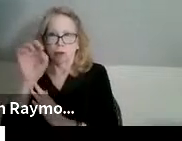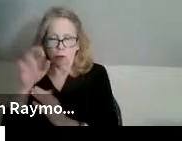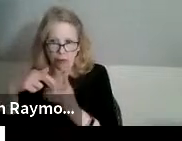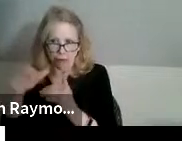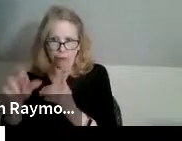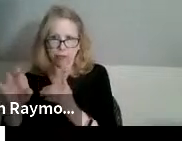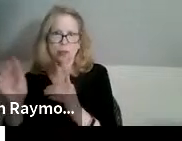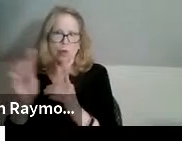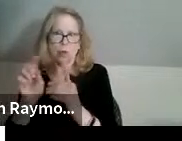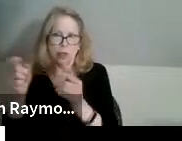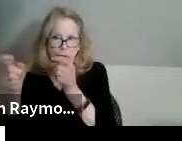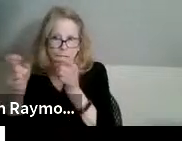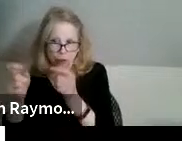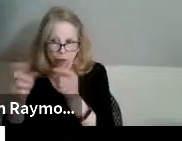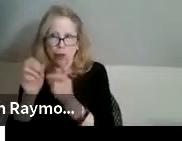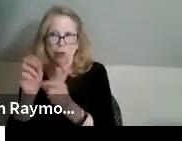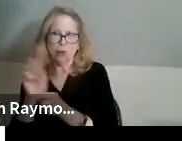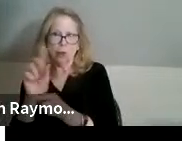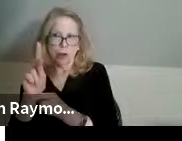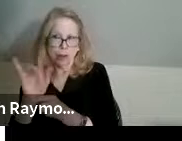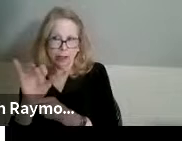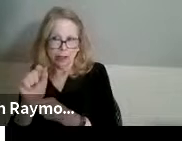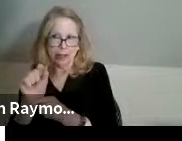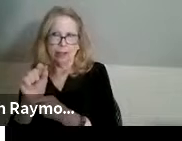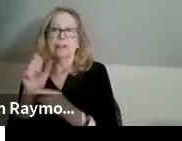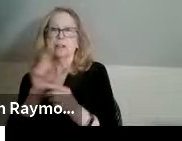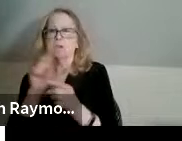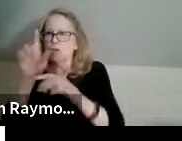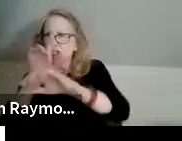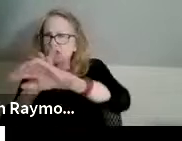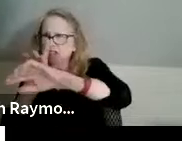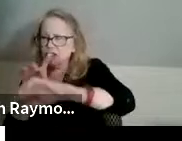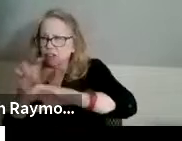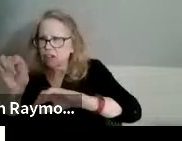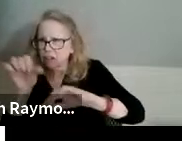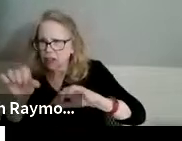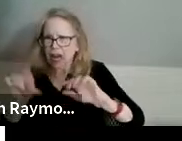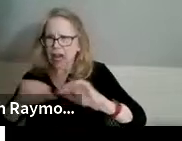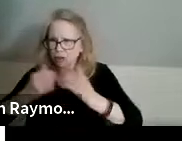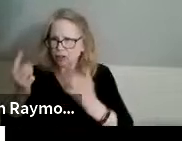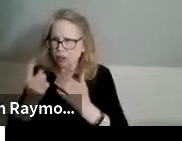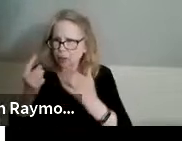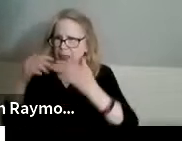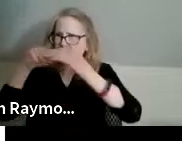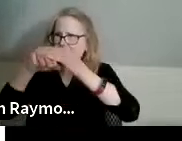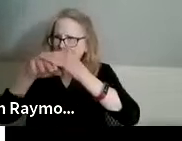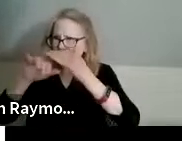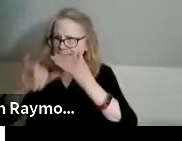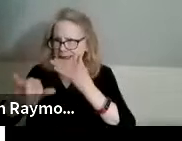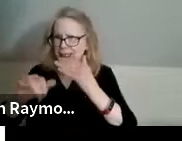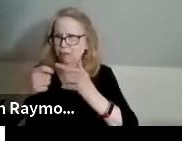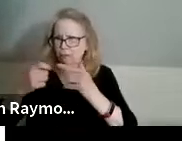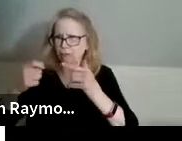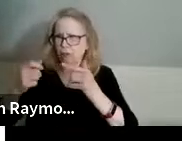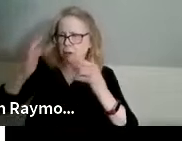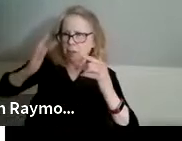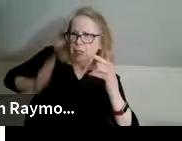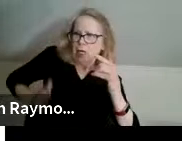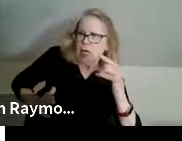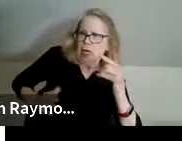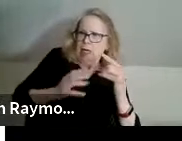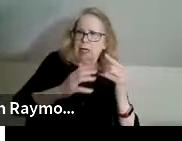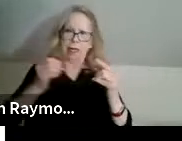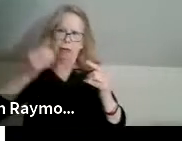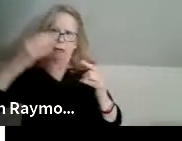are the controls and keys located, and how is someone going to access them from a side reach and a